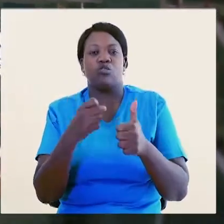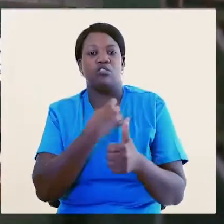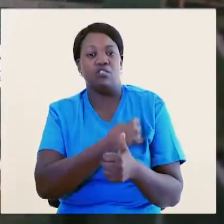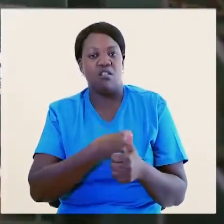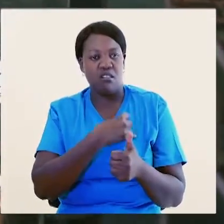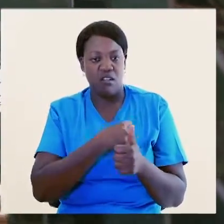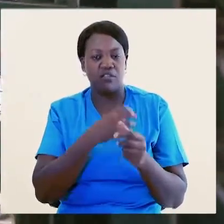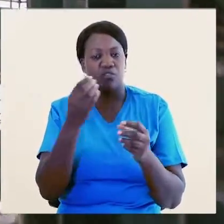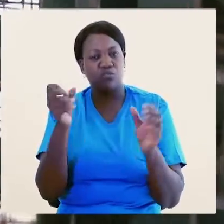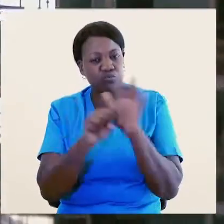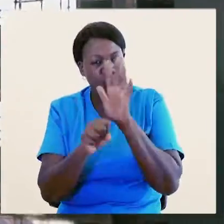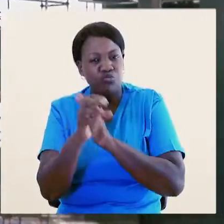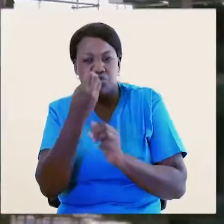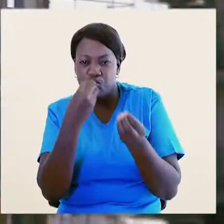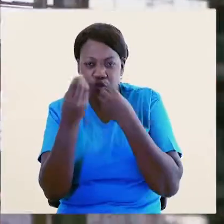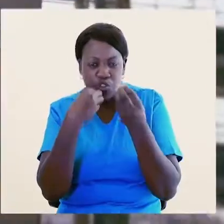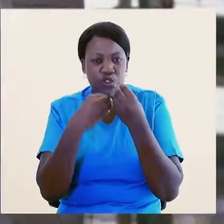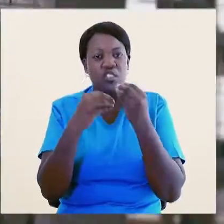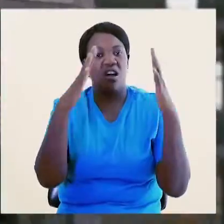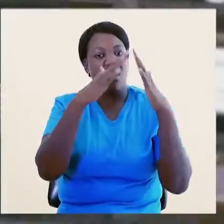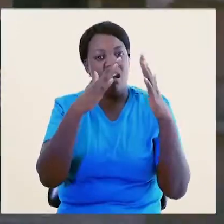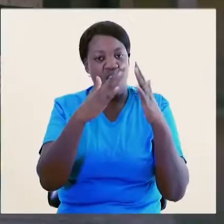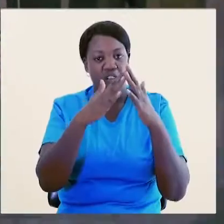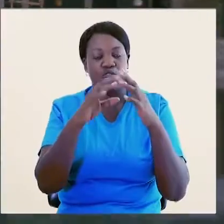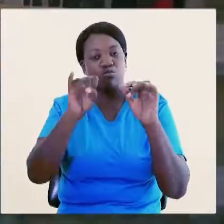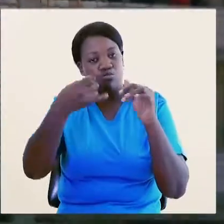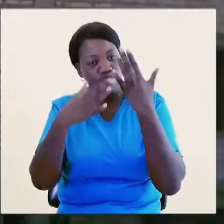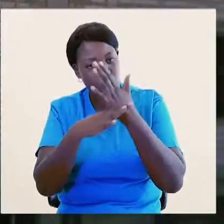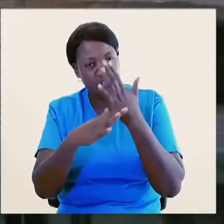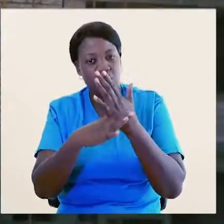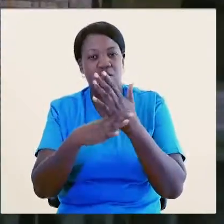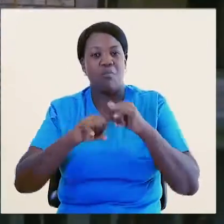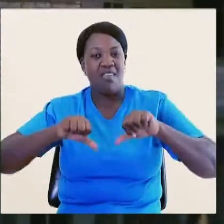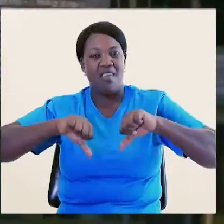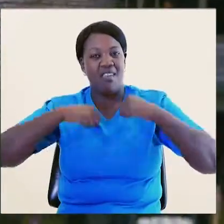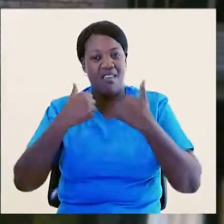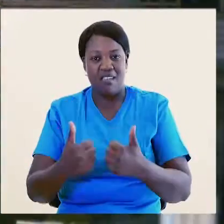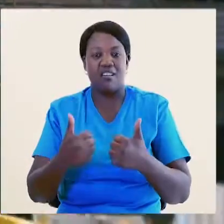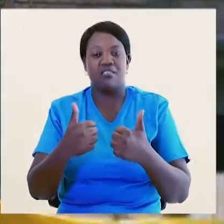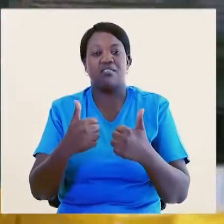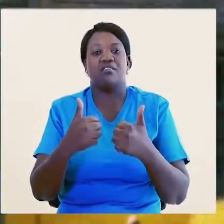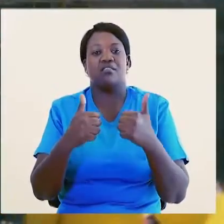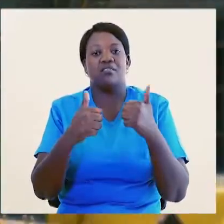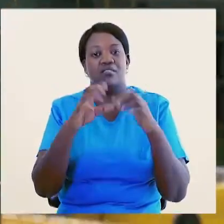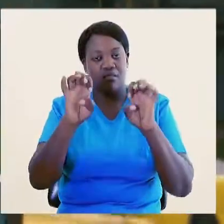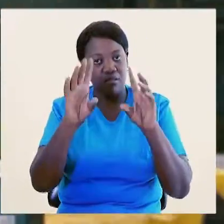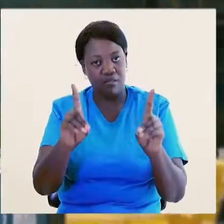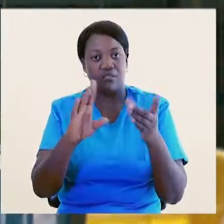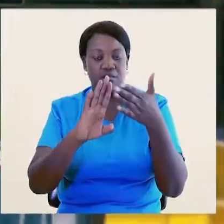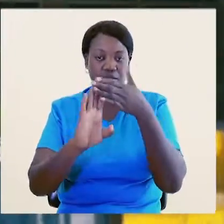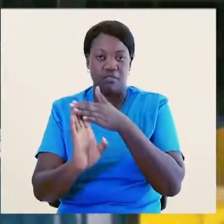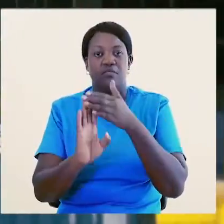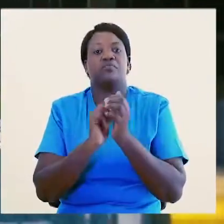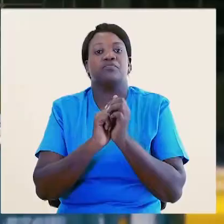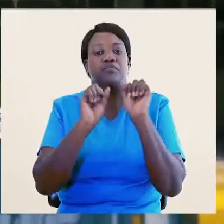with enough food, housing, jobs, health services, education, safety, and security.